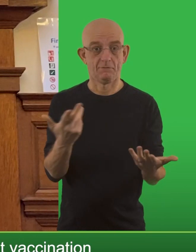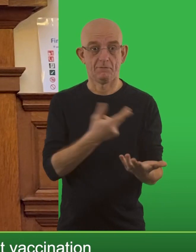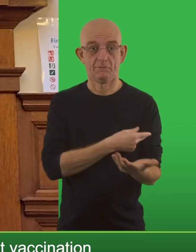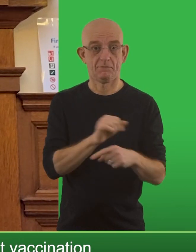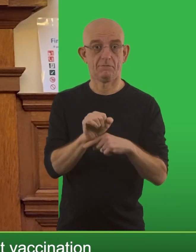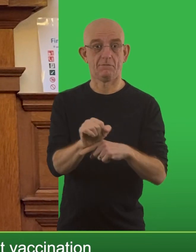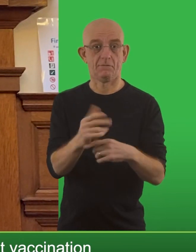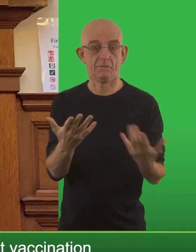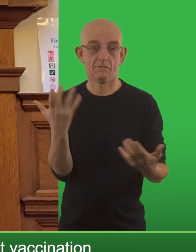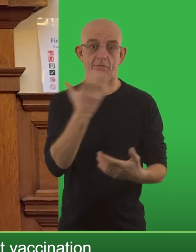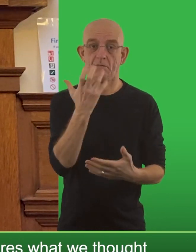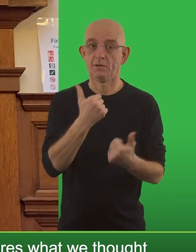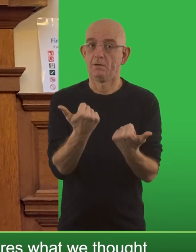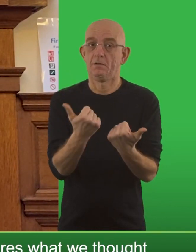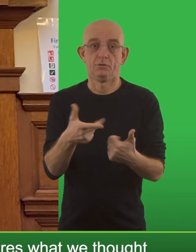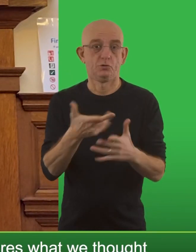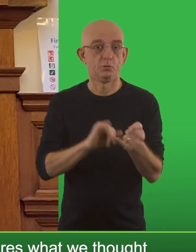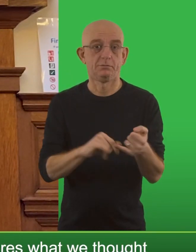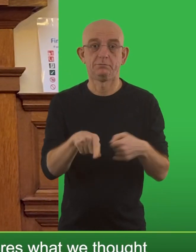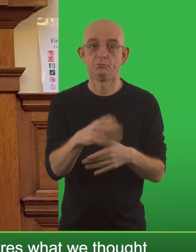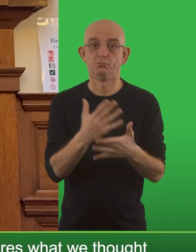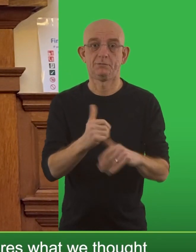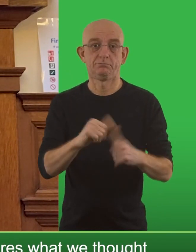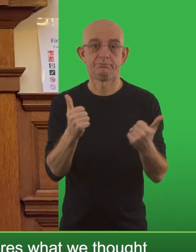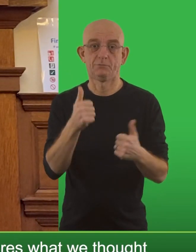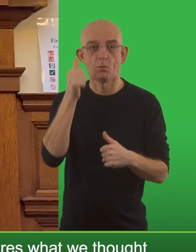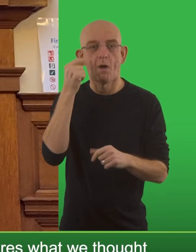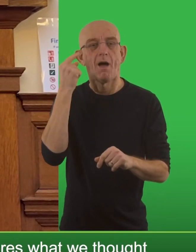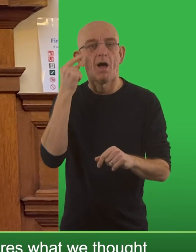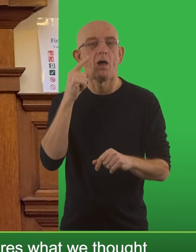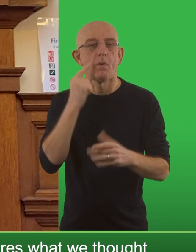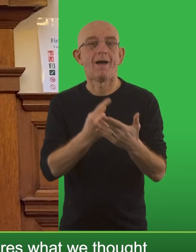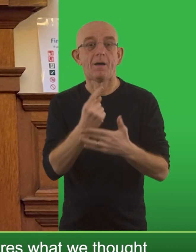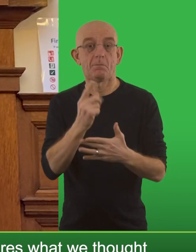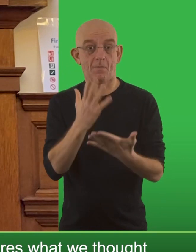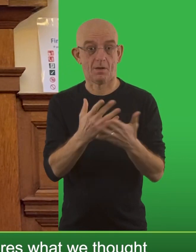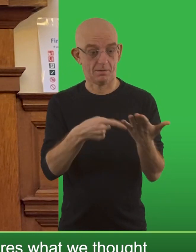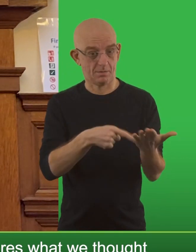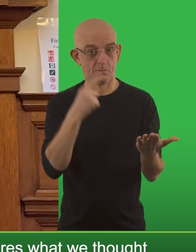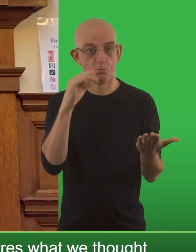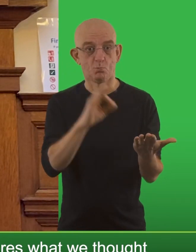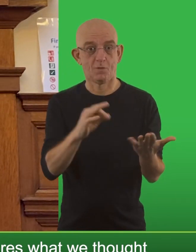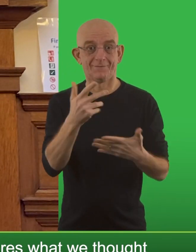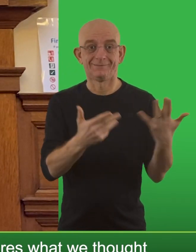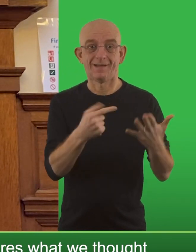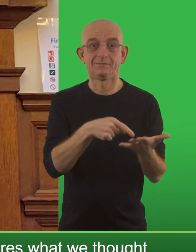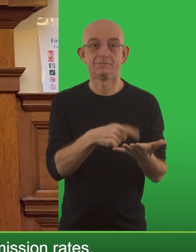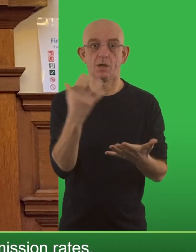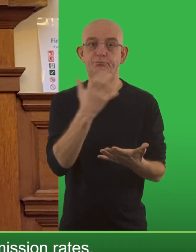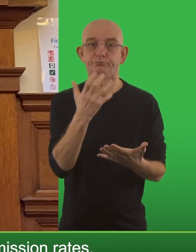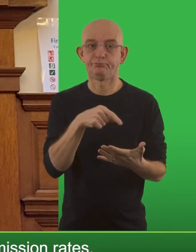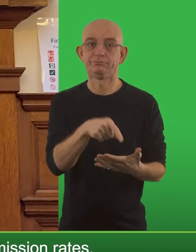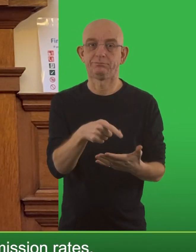household contacts by half. That's huge news, and as I say, it underscores what we thought was happening, but we've now got the data to prove